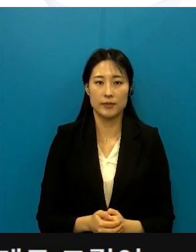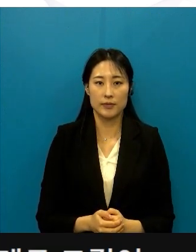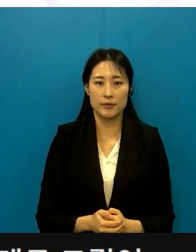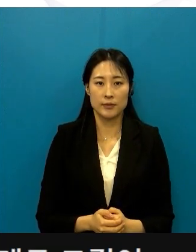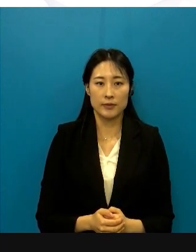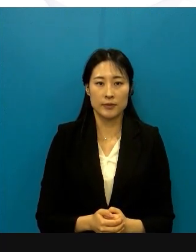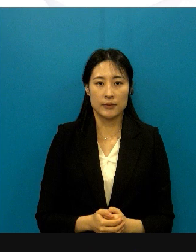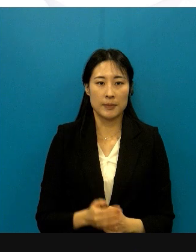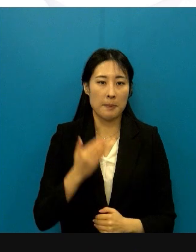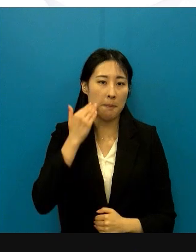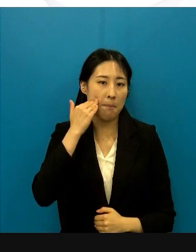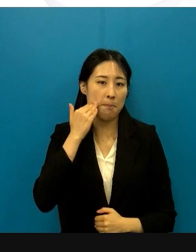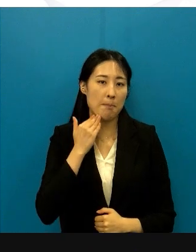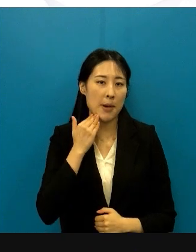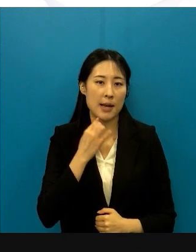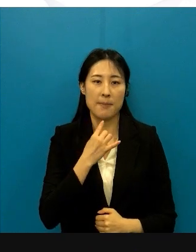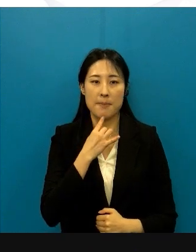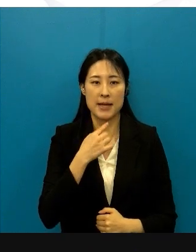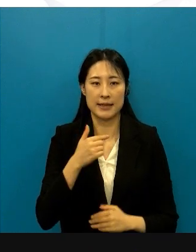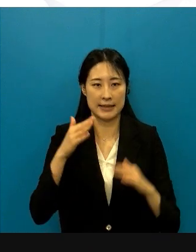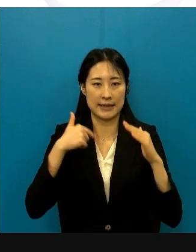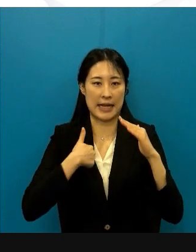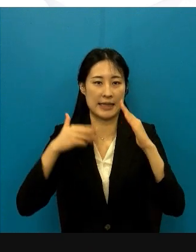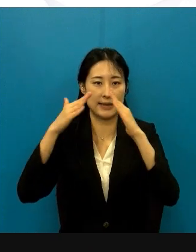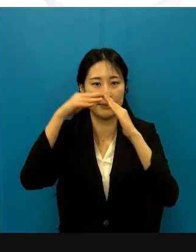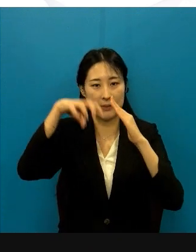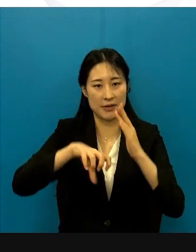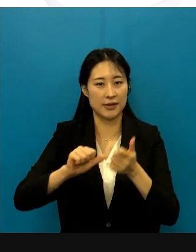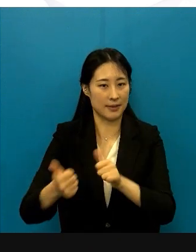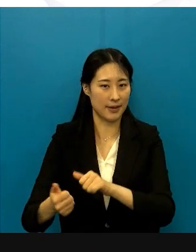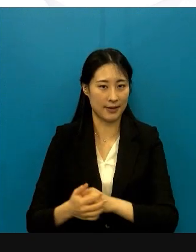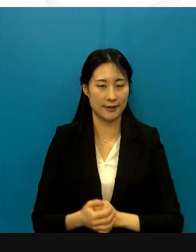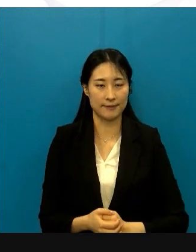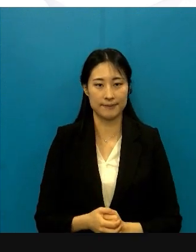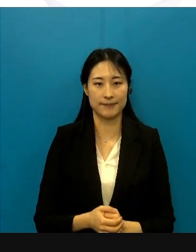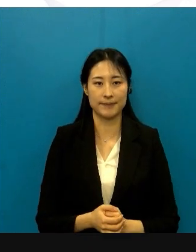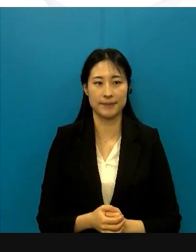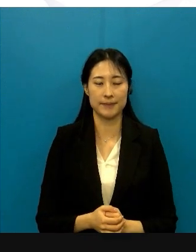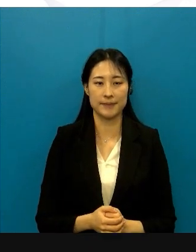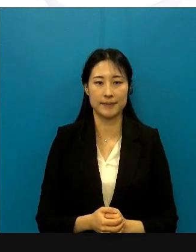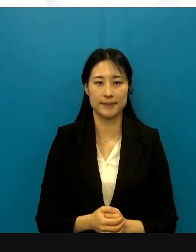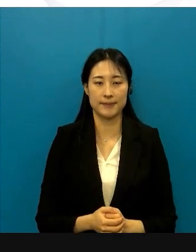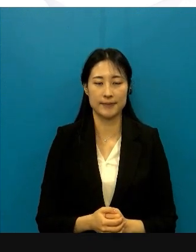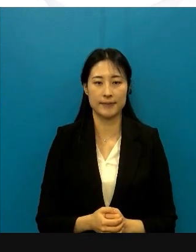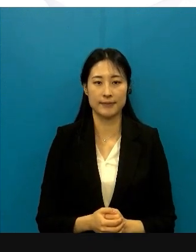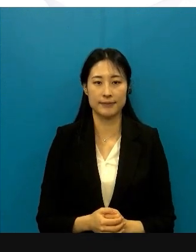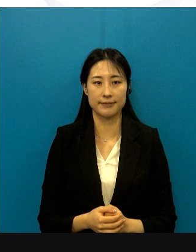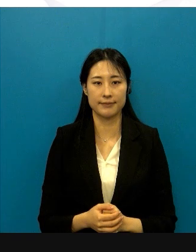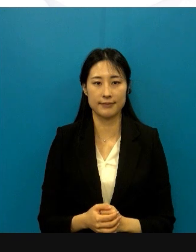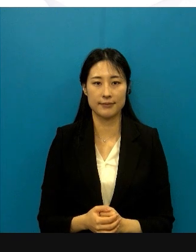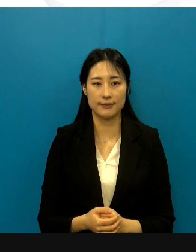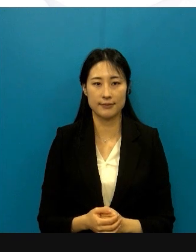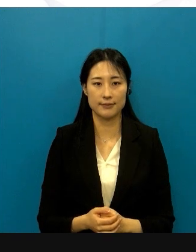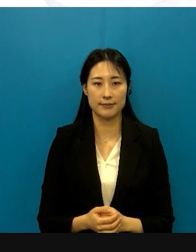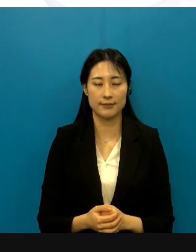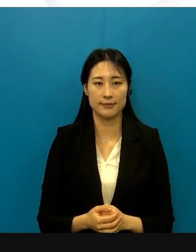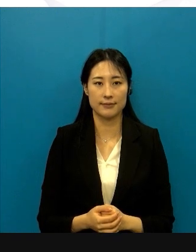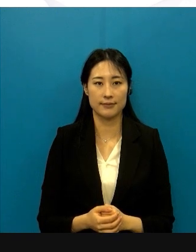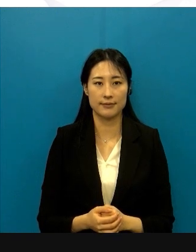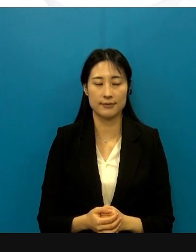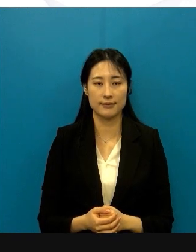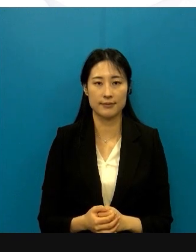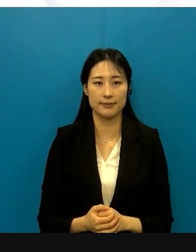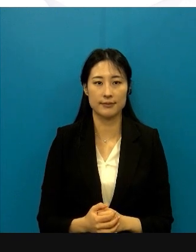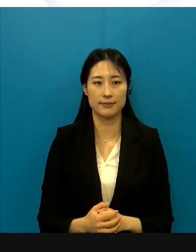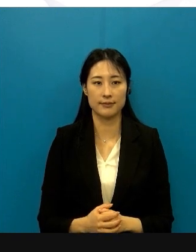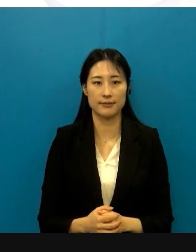percentage. So why then do we not have provisions in place